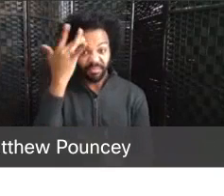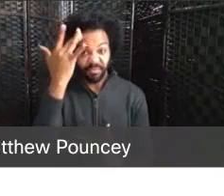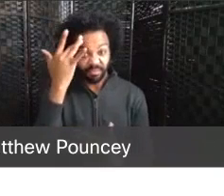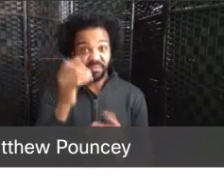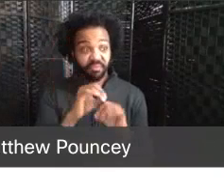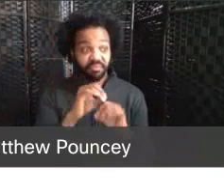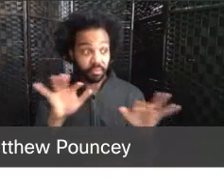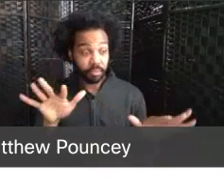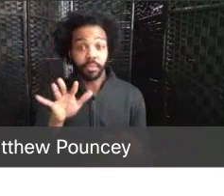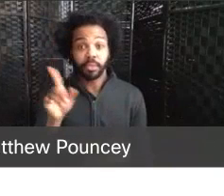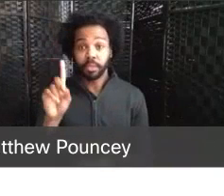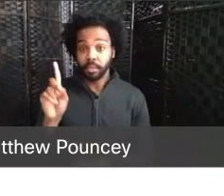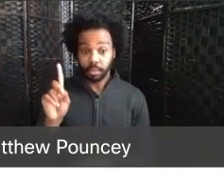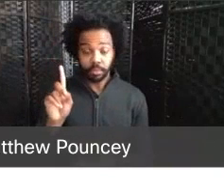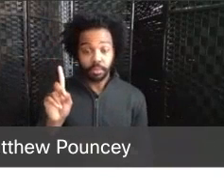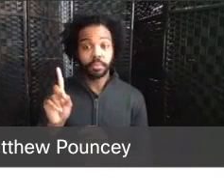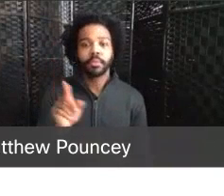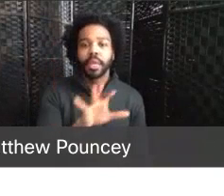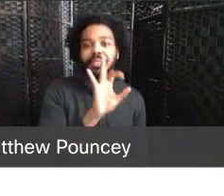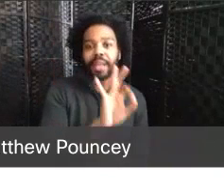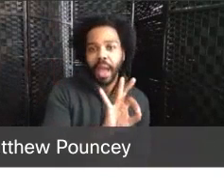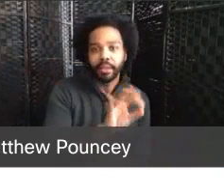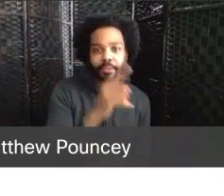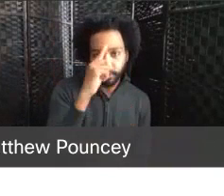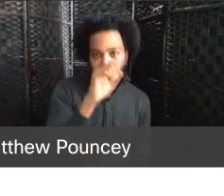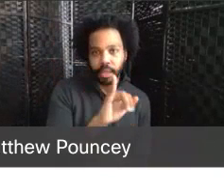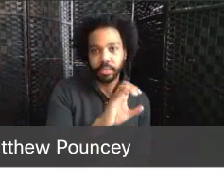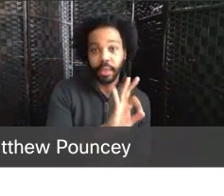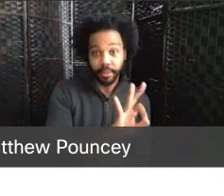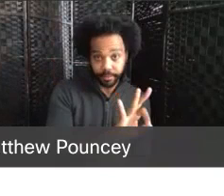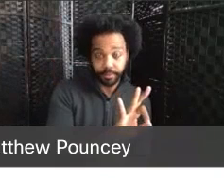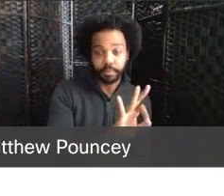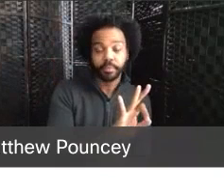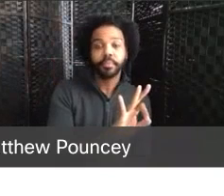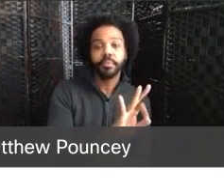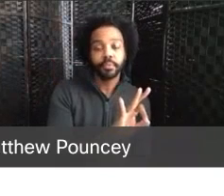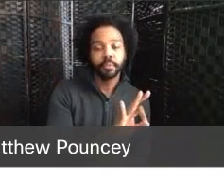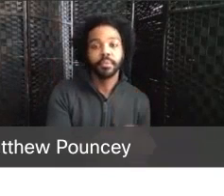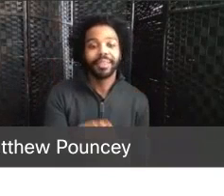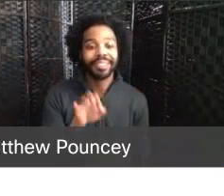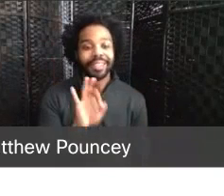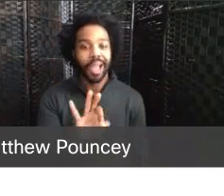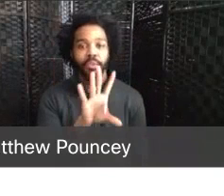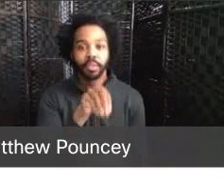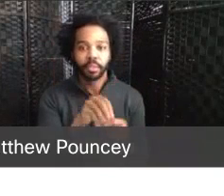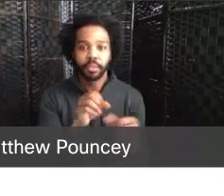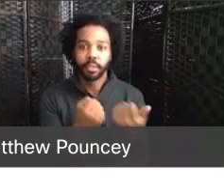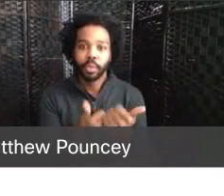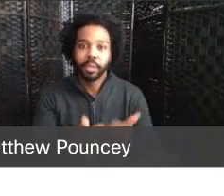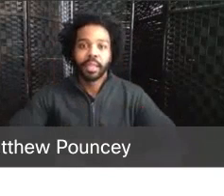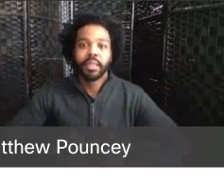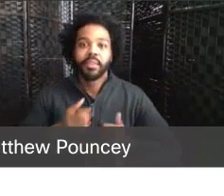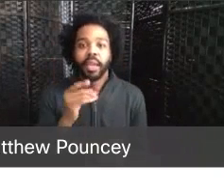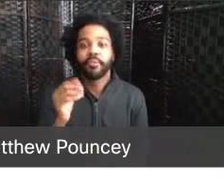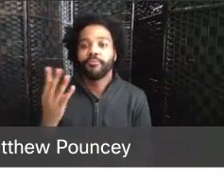is 9 in ICFs, 9 in supported living, and 4 in natural